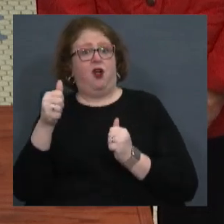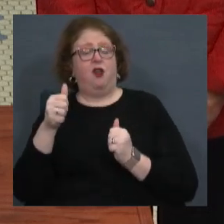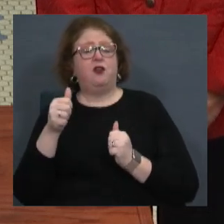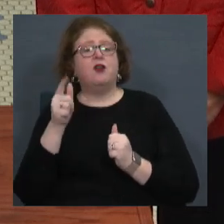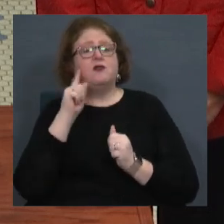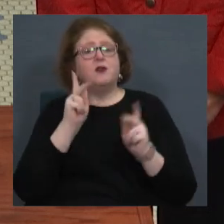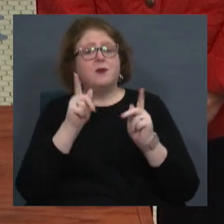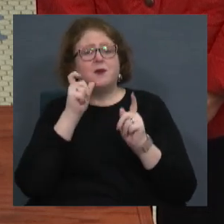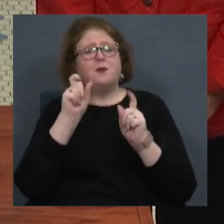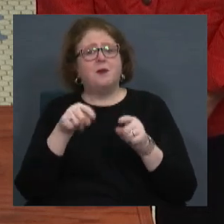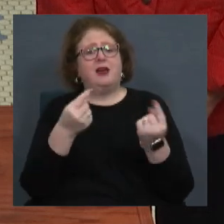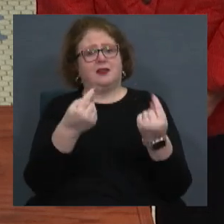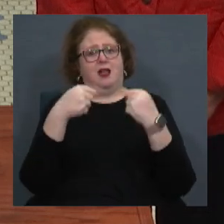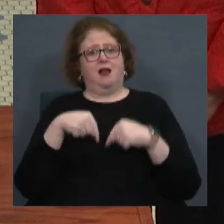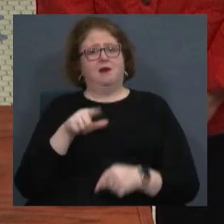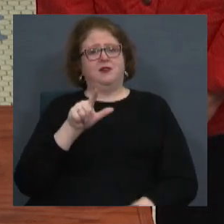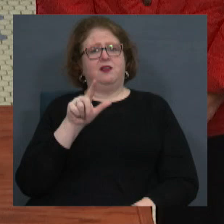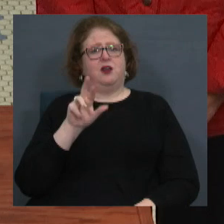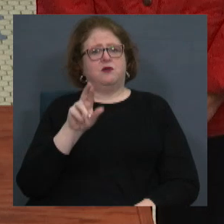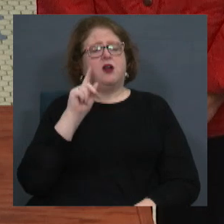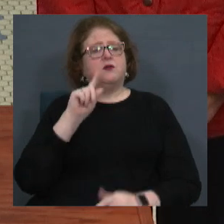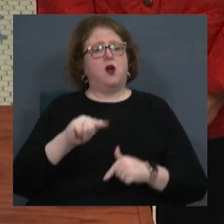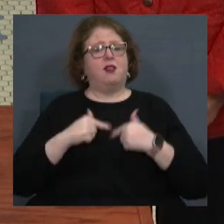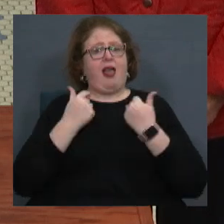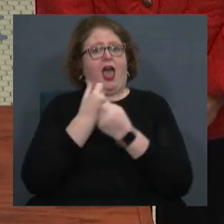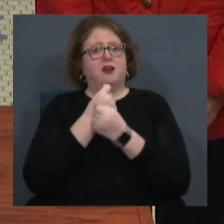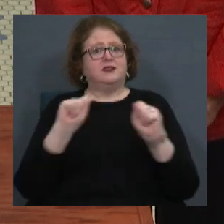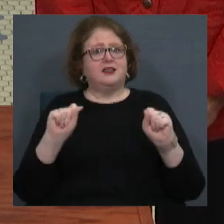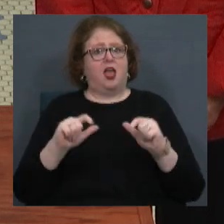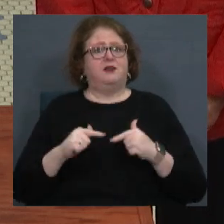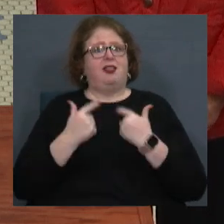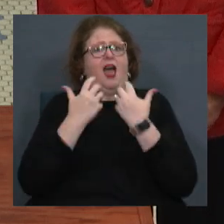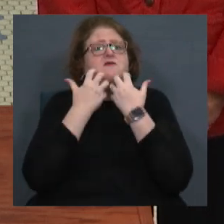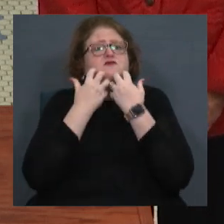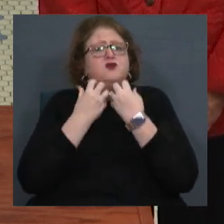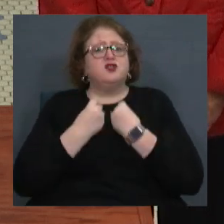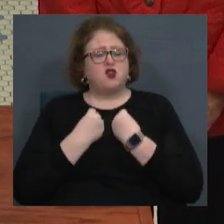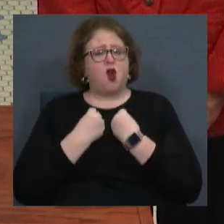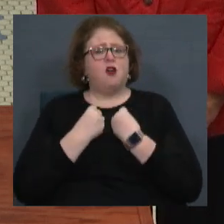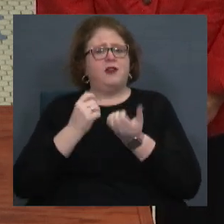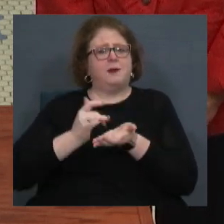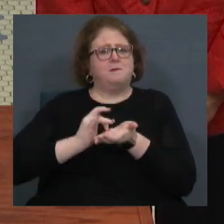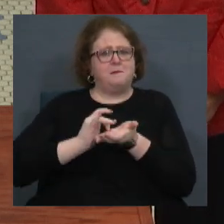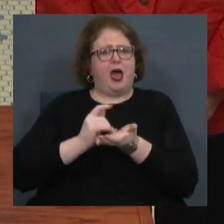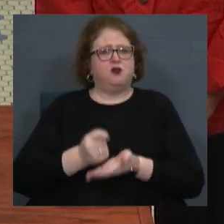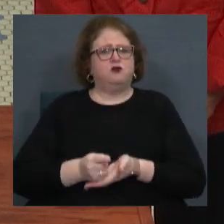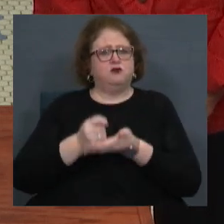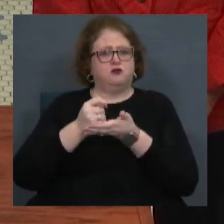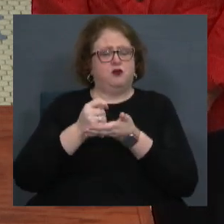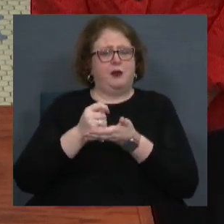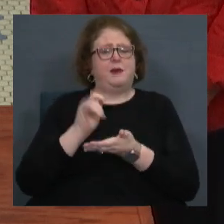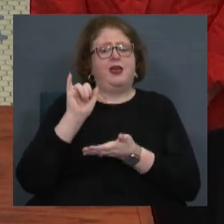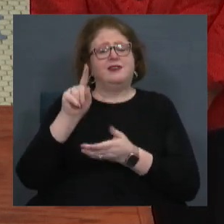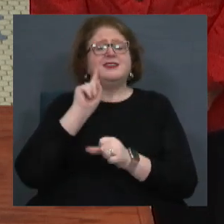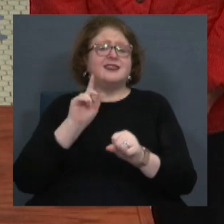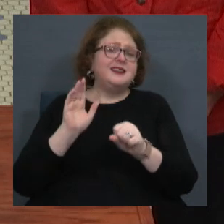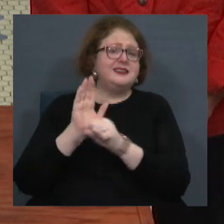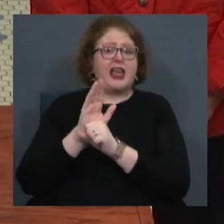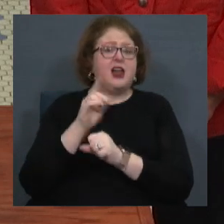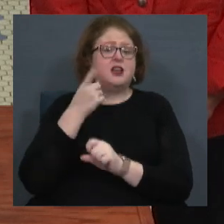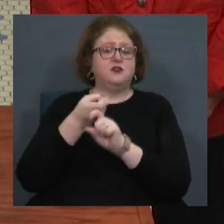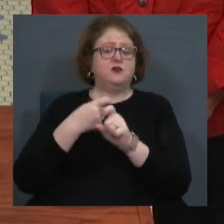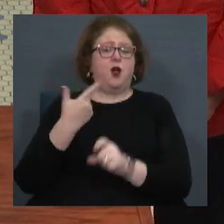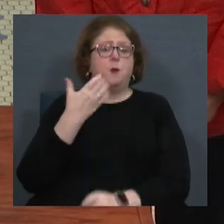Little Rock for life-saving and life-preserving medical treatments. And whereas the dedication and commitment of the Goodness Village to the well-being of